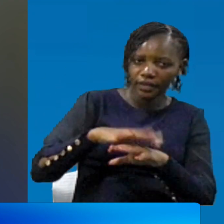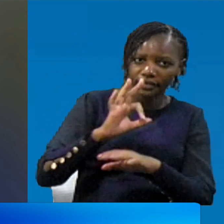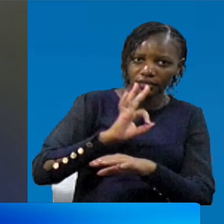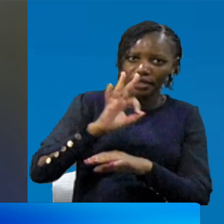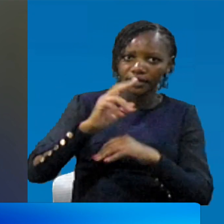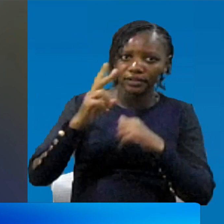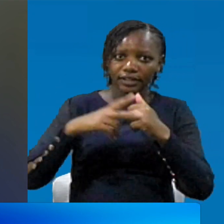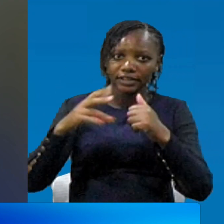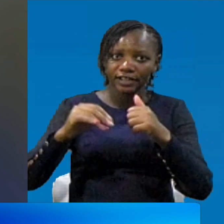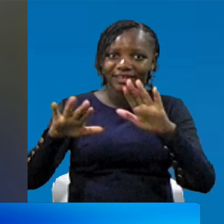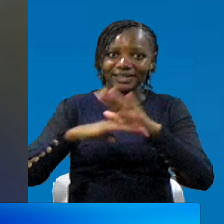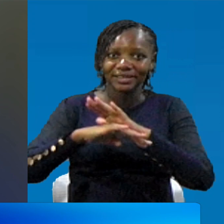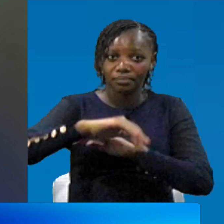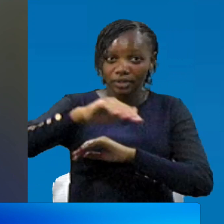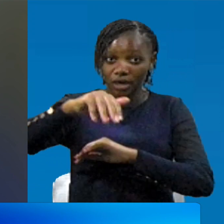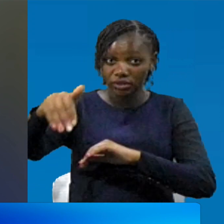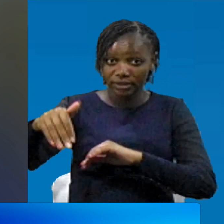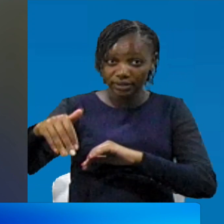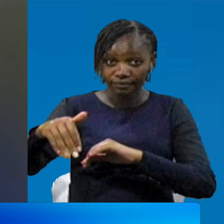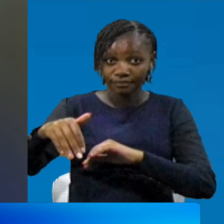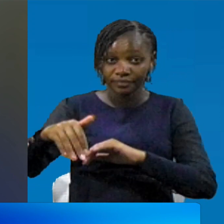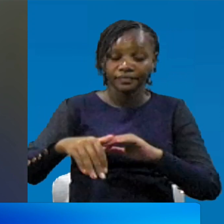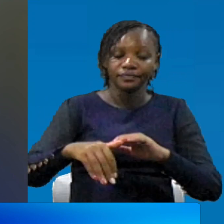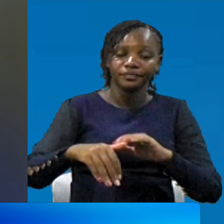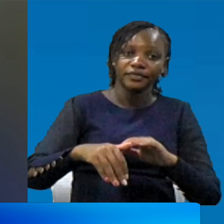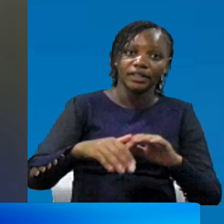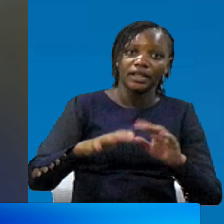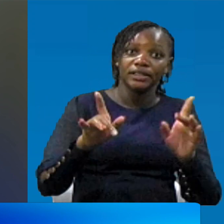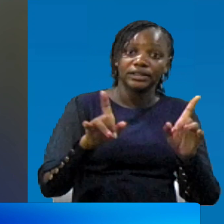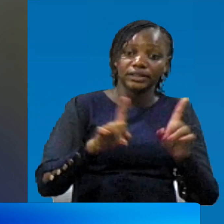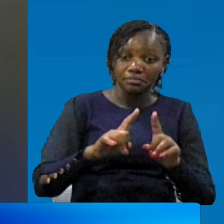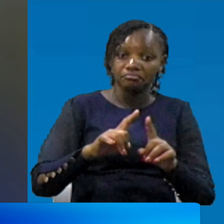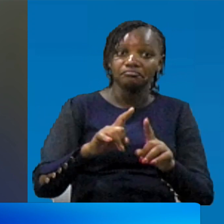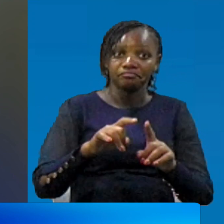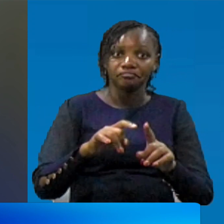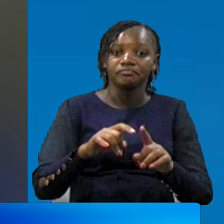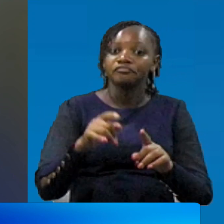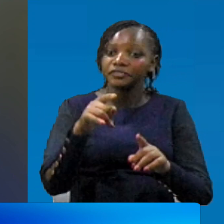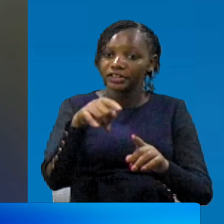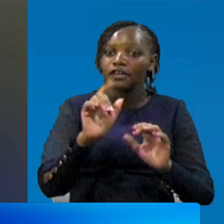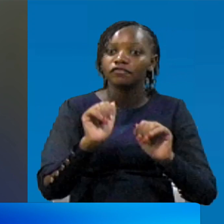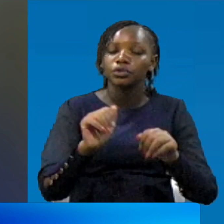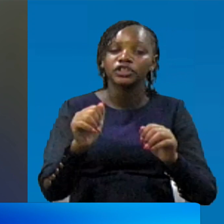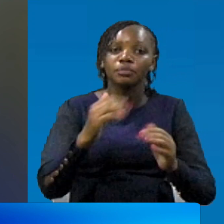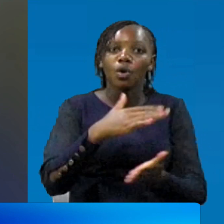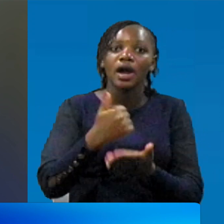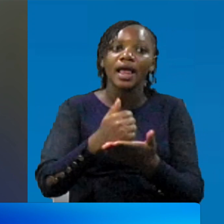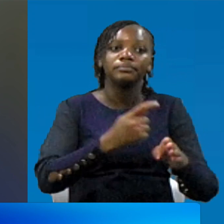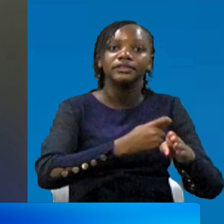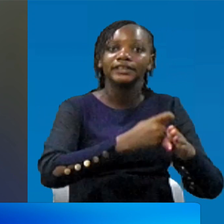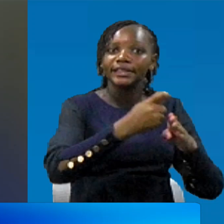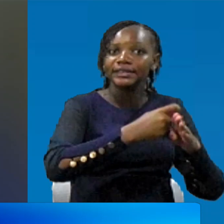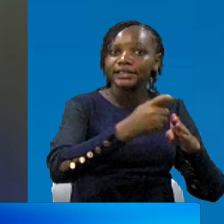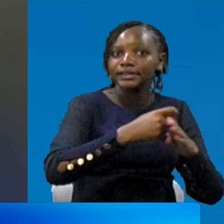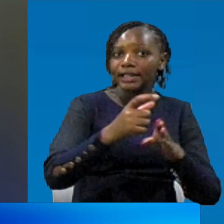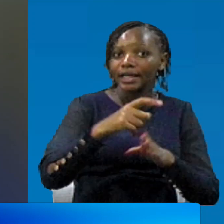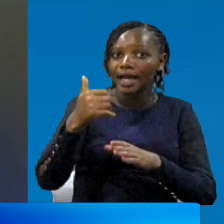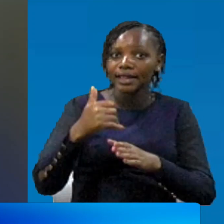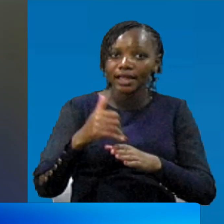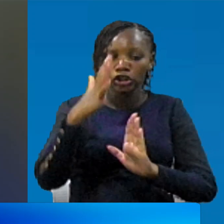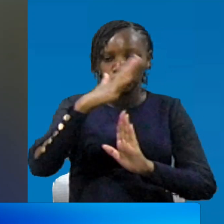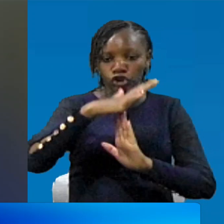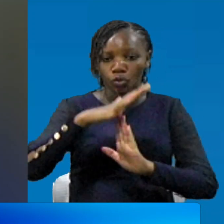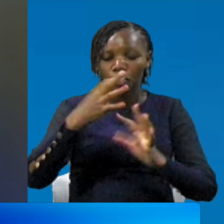sub-counties, 30 of them, who will help in training the other senior officers across